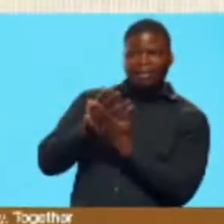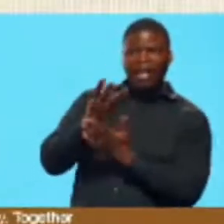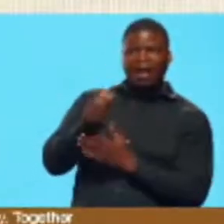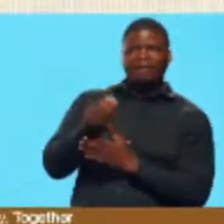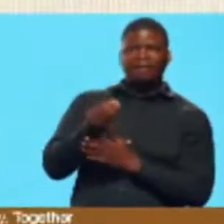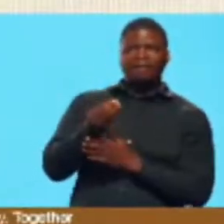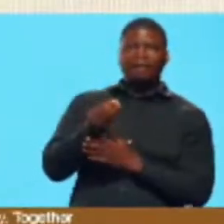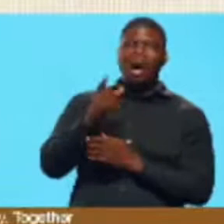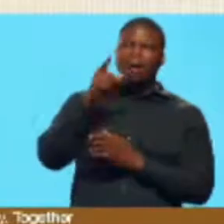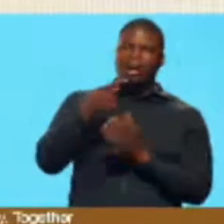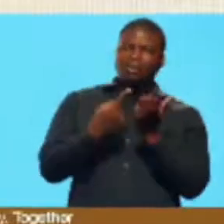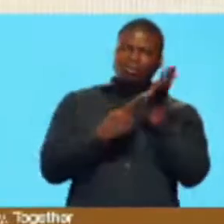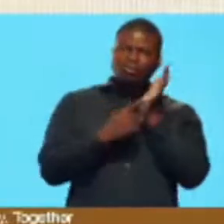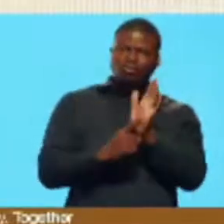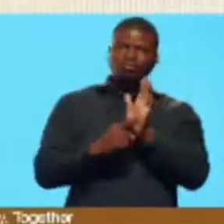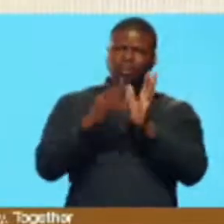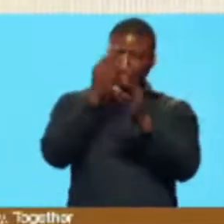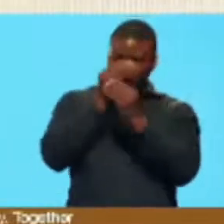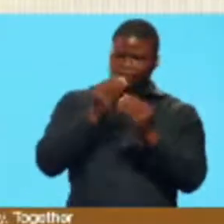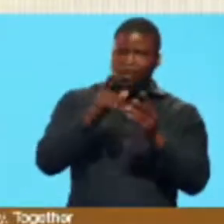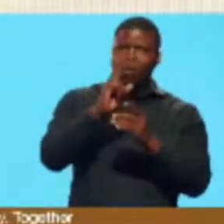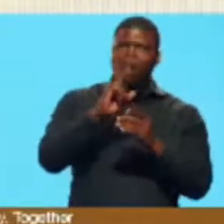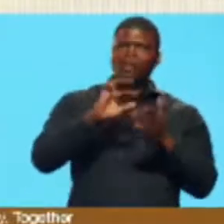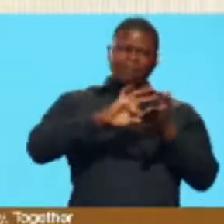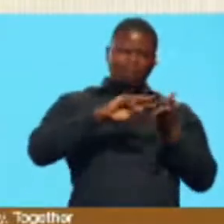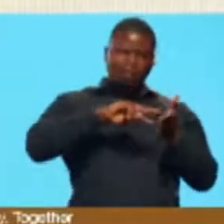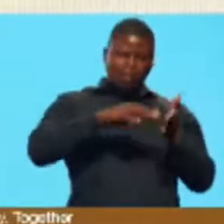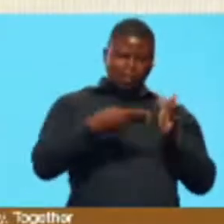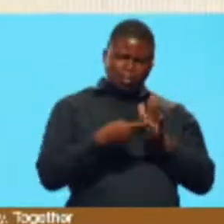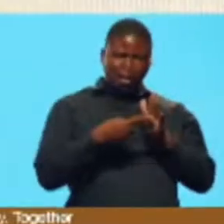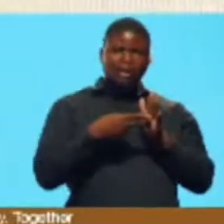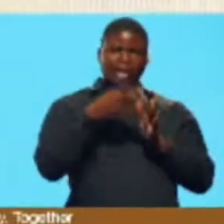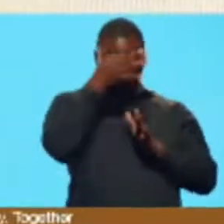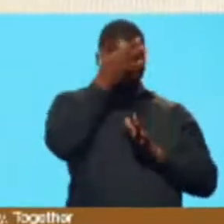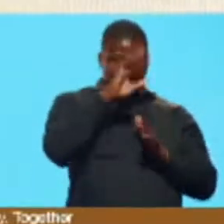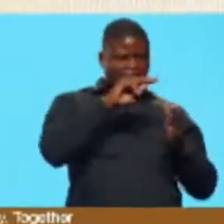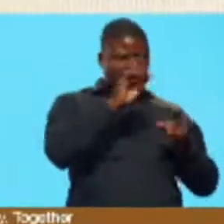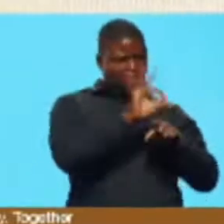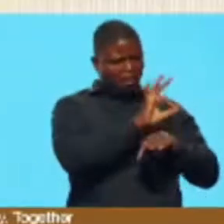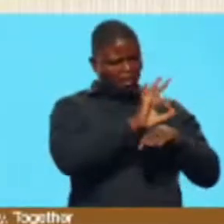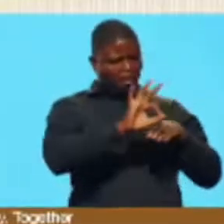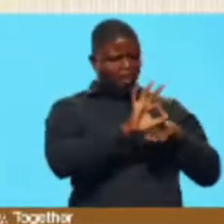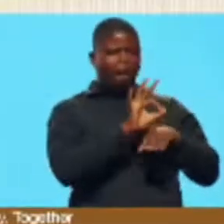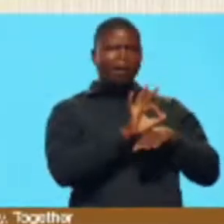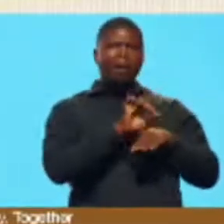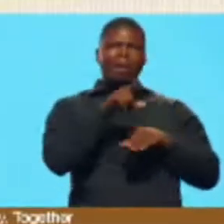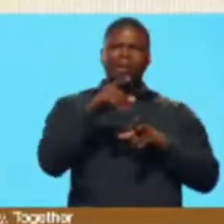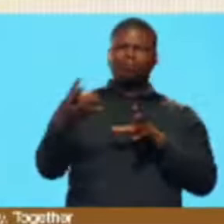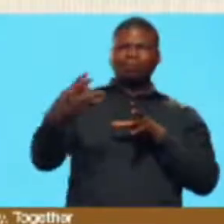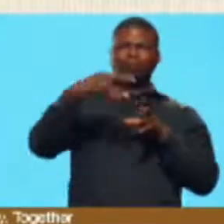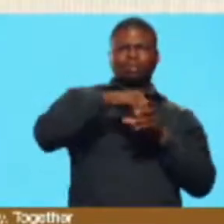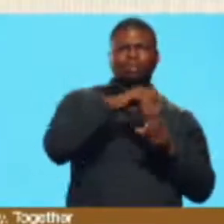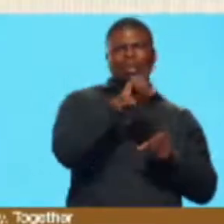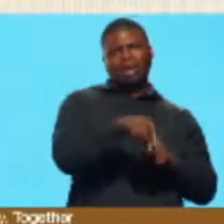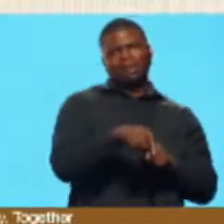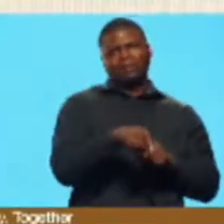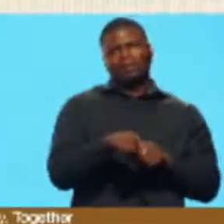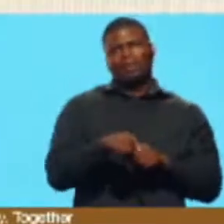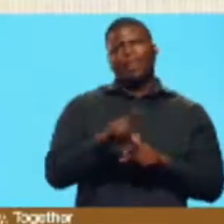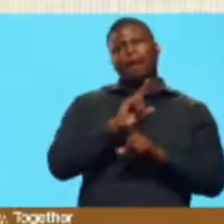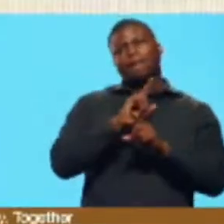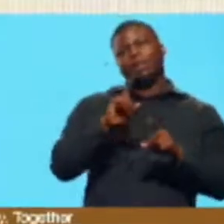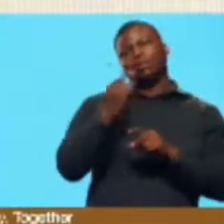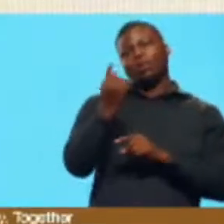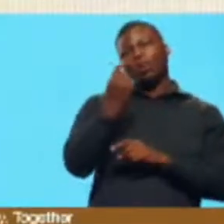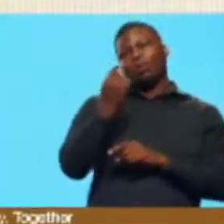should inform the planning of government. And also, it's not only social development, but